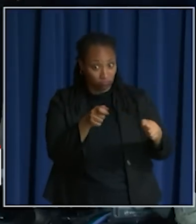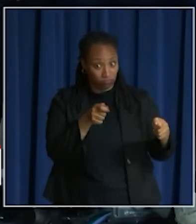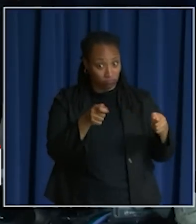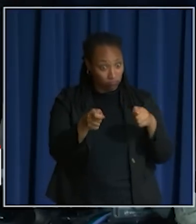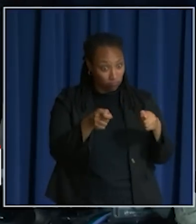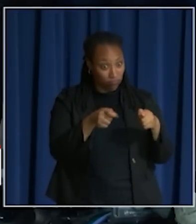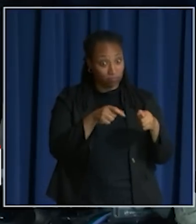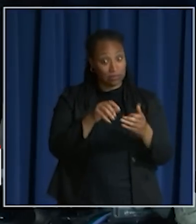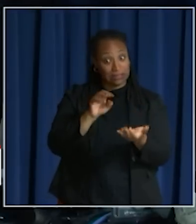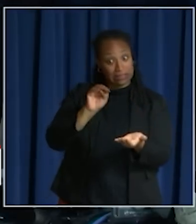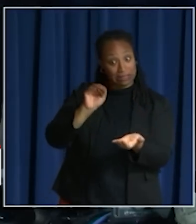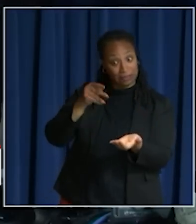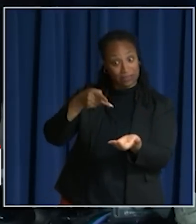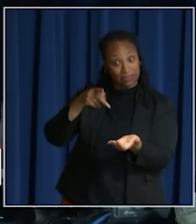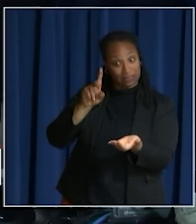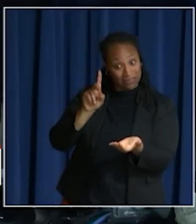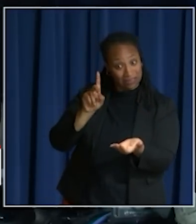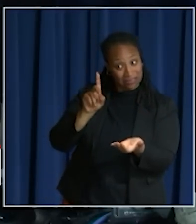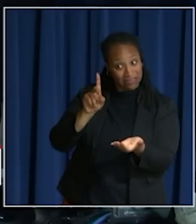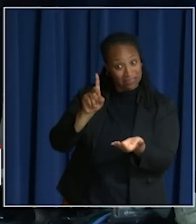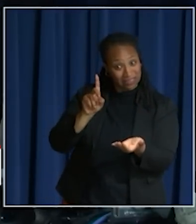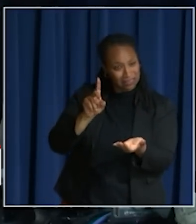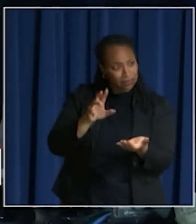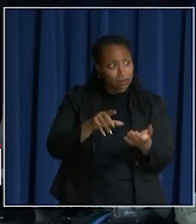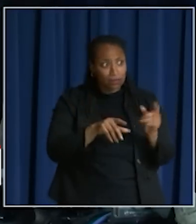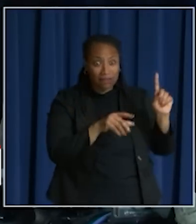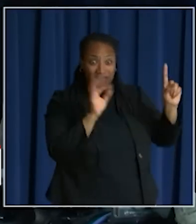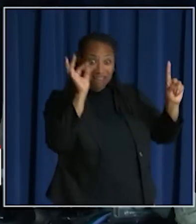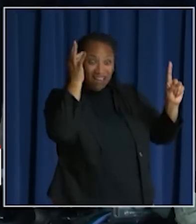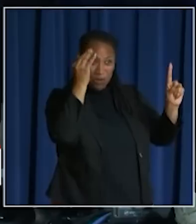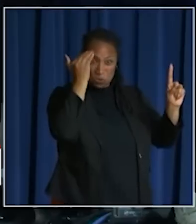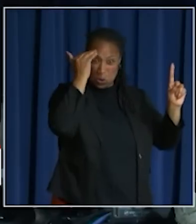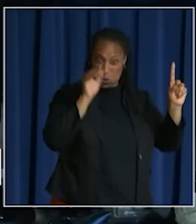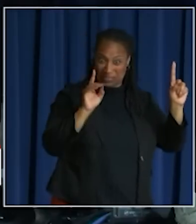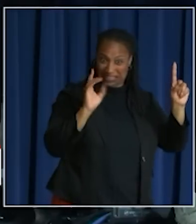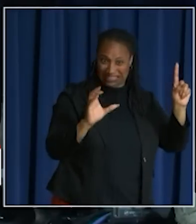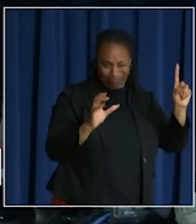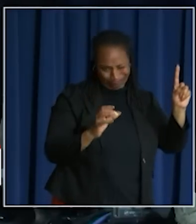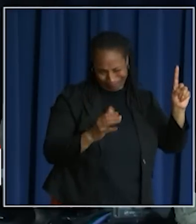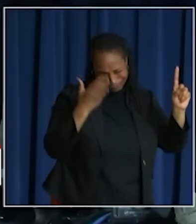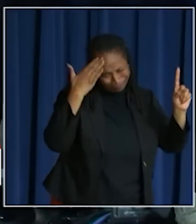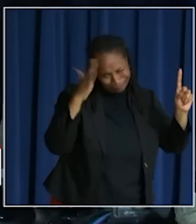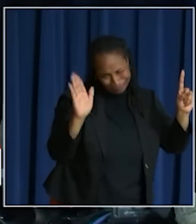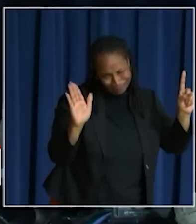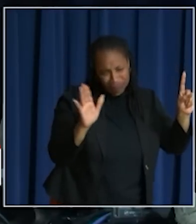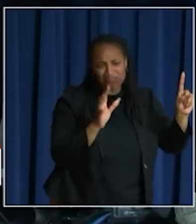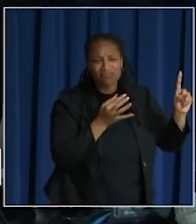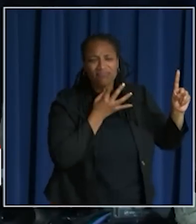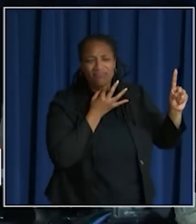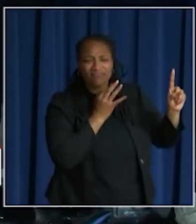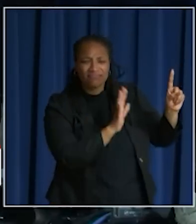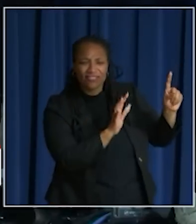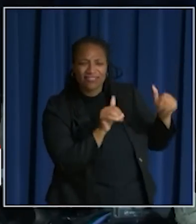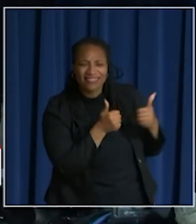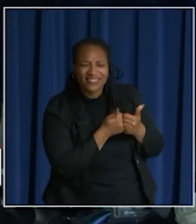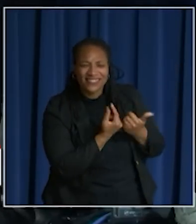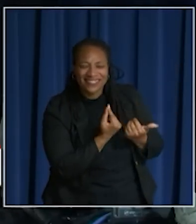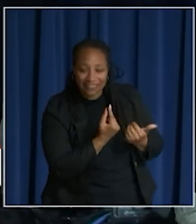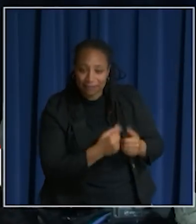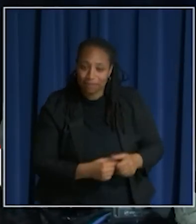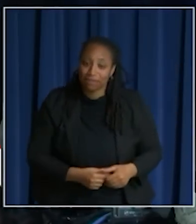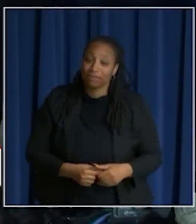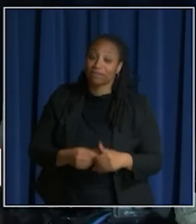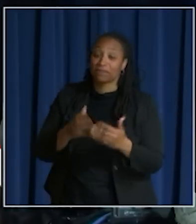city as well as Chief Smith and your officers? Chief Smith oversees the MPD. And all of the requests